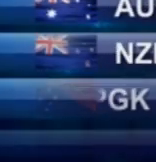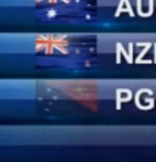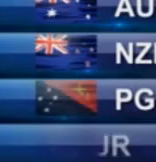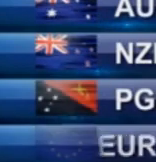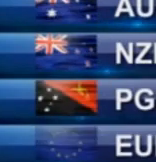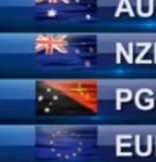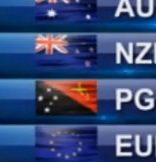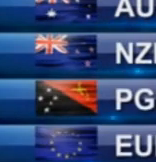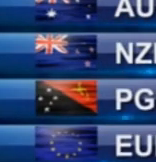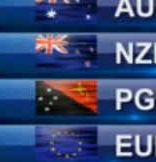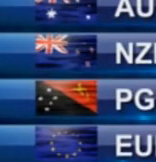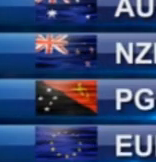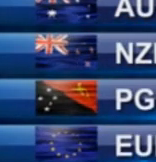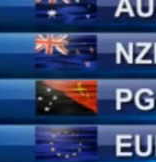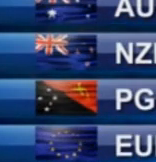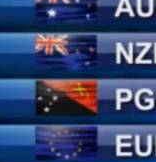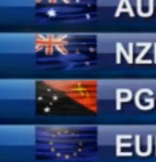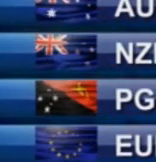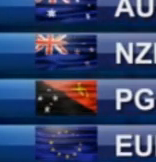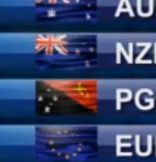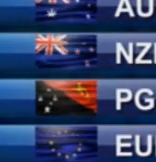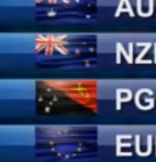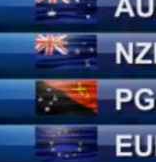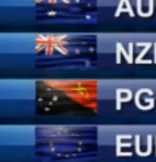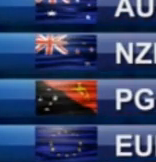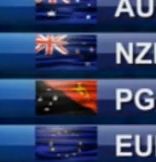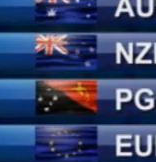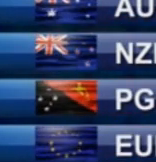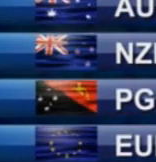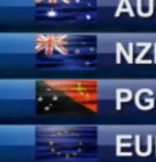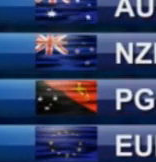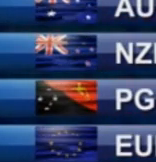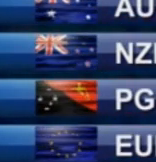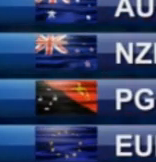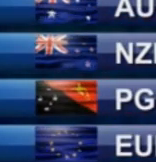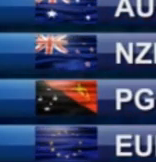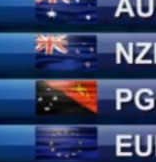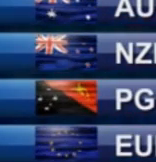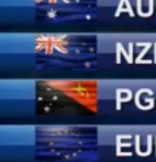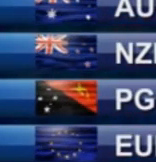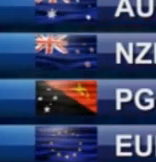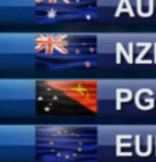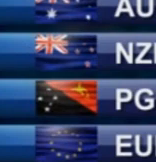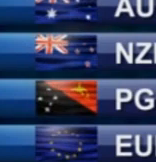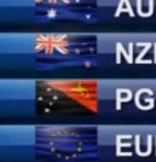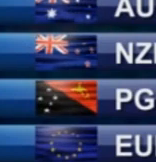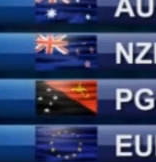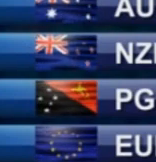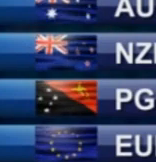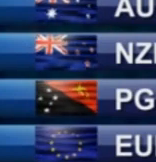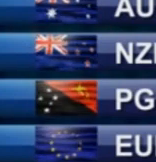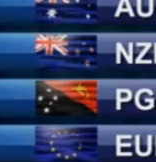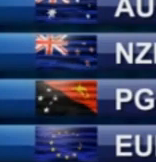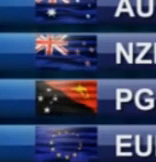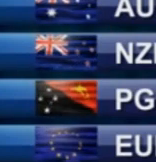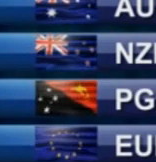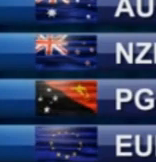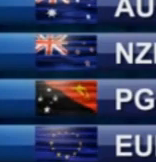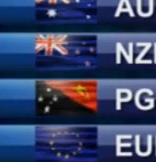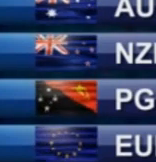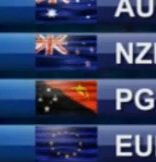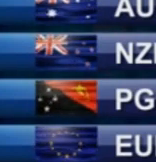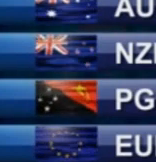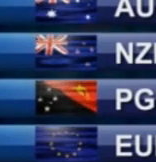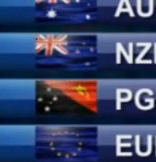morning, the Fiji dollar rose against major trading partners Australia and New Zealand, as well as the PNG kina. However, there were declines